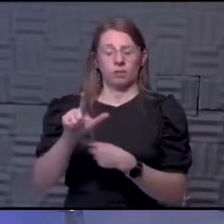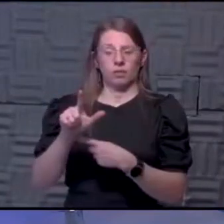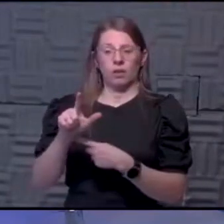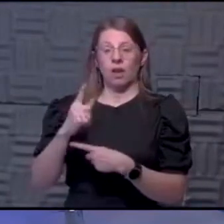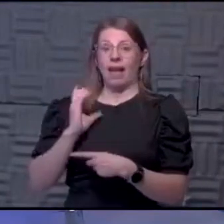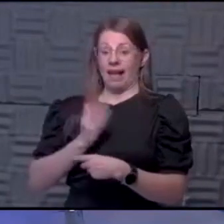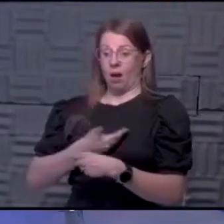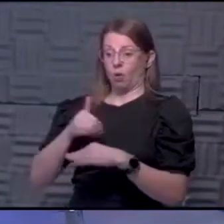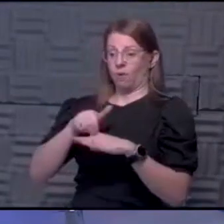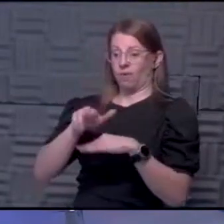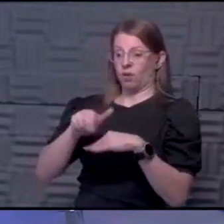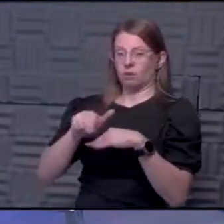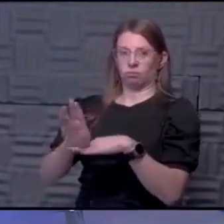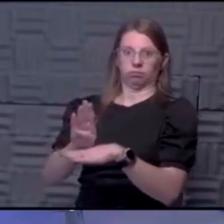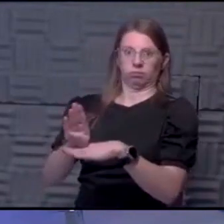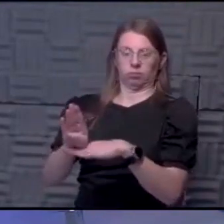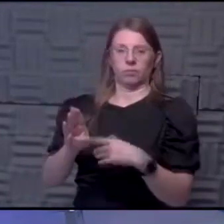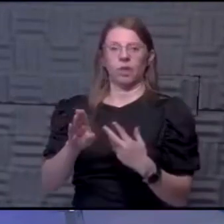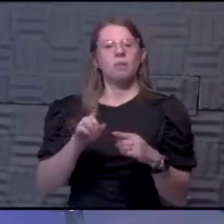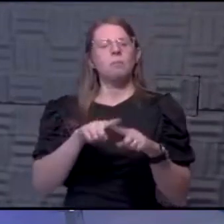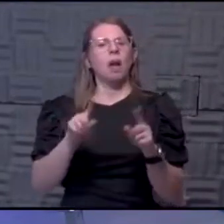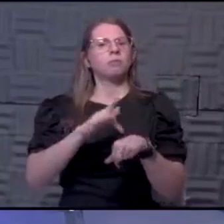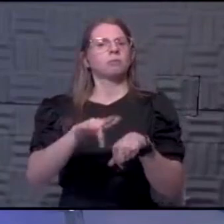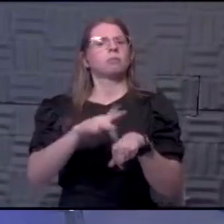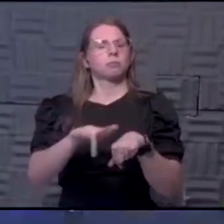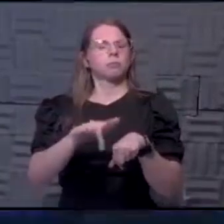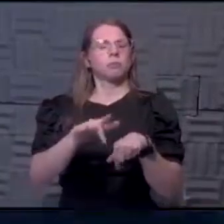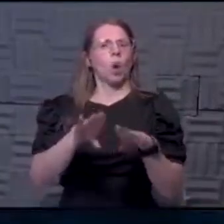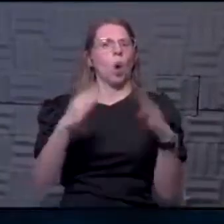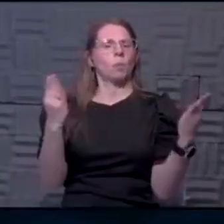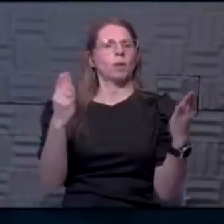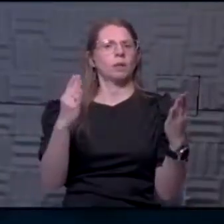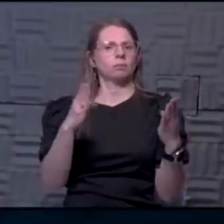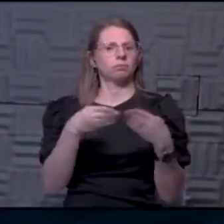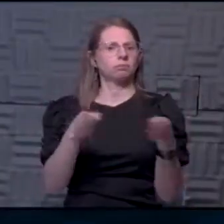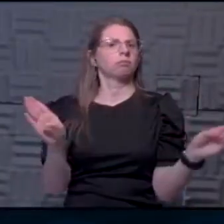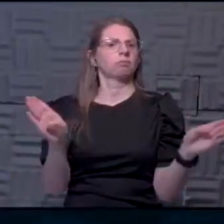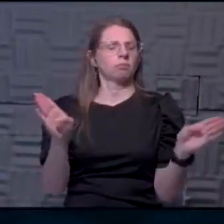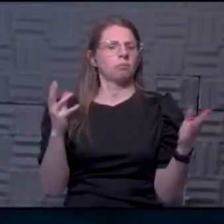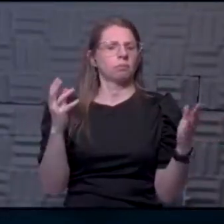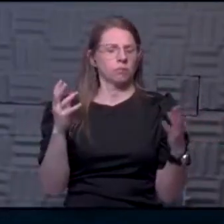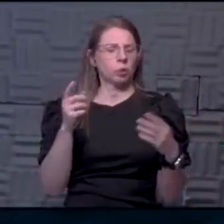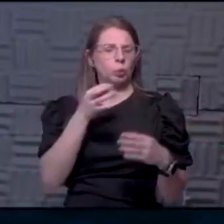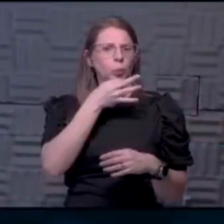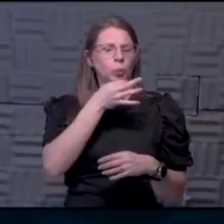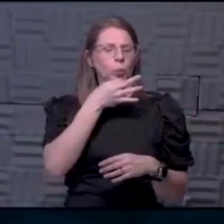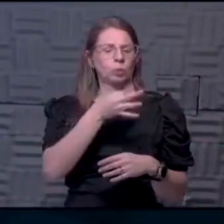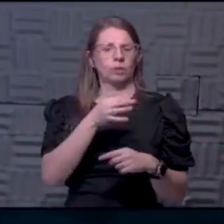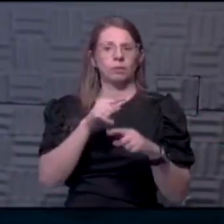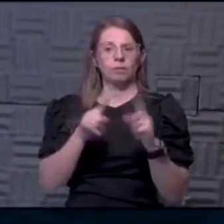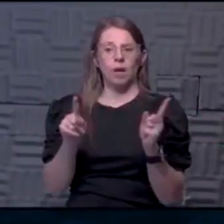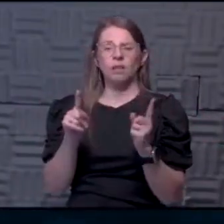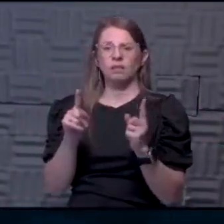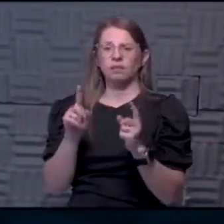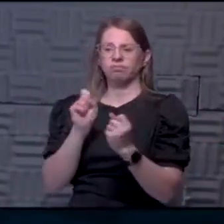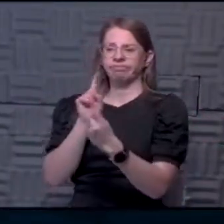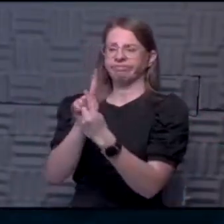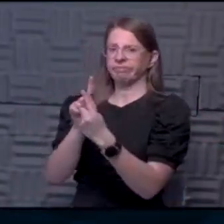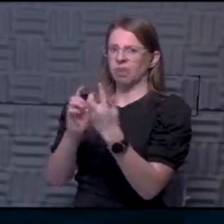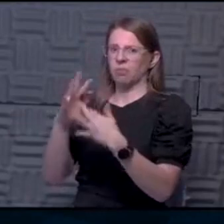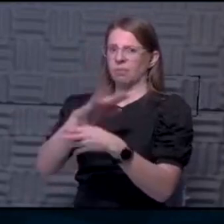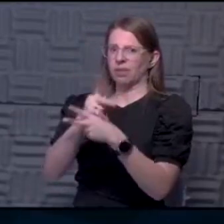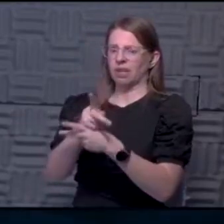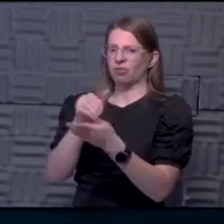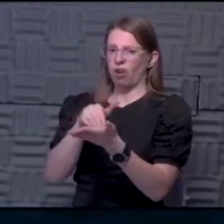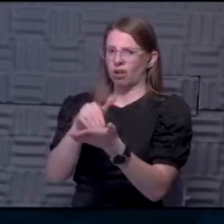referrals. There is some capacity. We anticipate opening up to the general public in the very near future. But to get there, you want to first see your primary care physician,